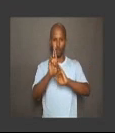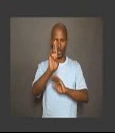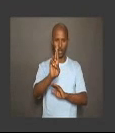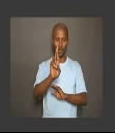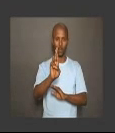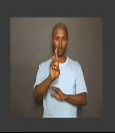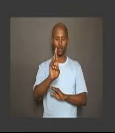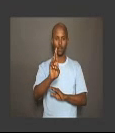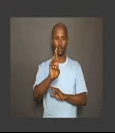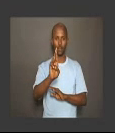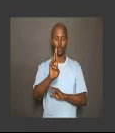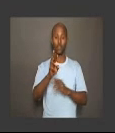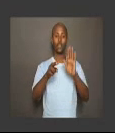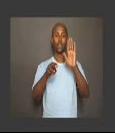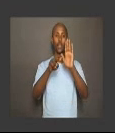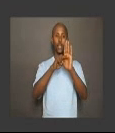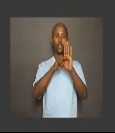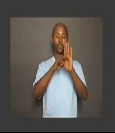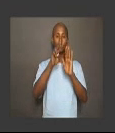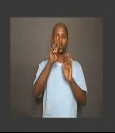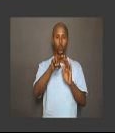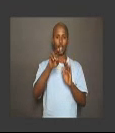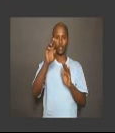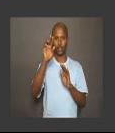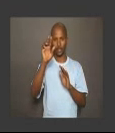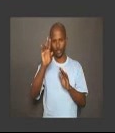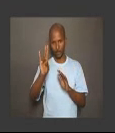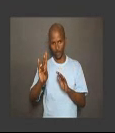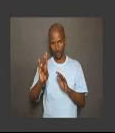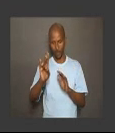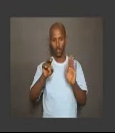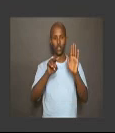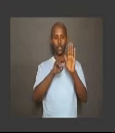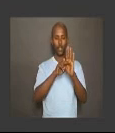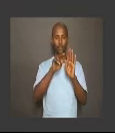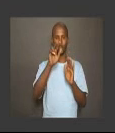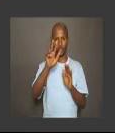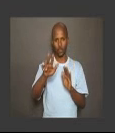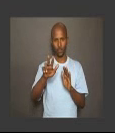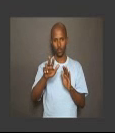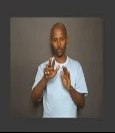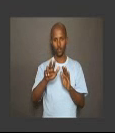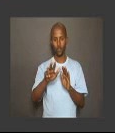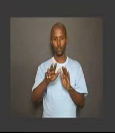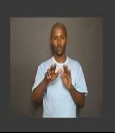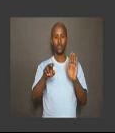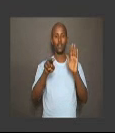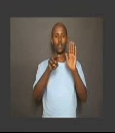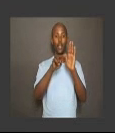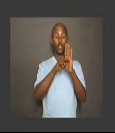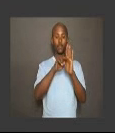inverse of r are negative 27, negative 3